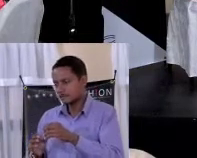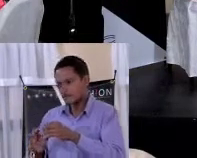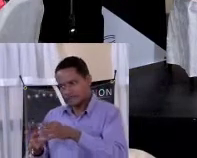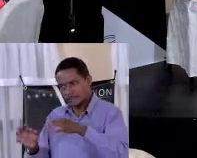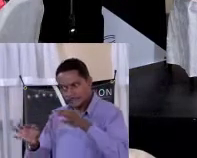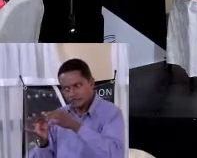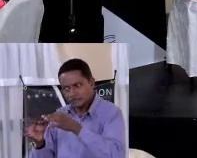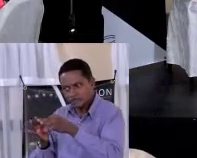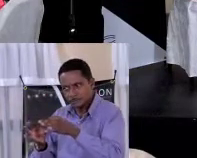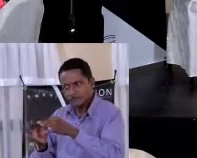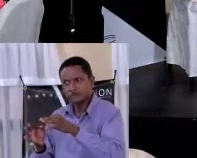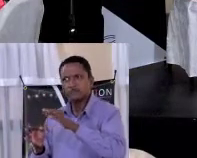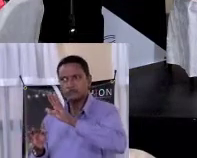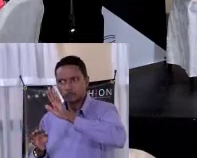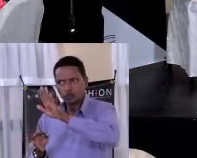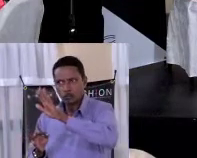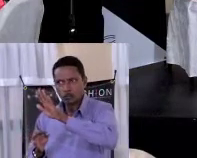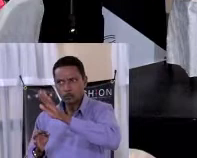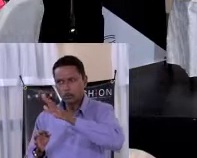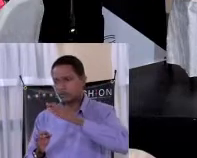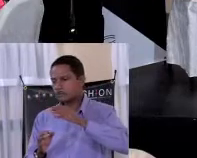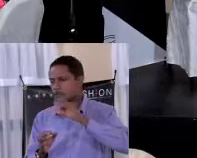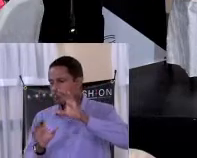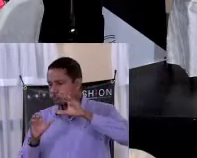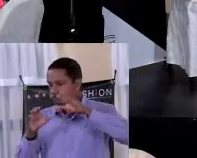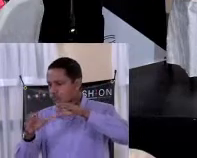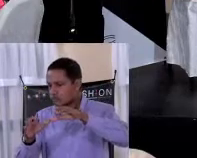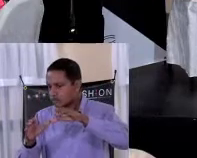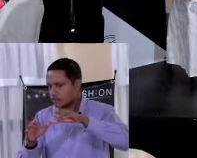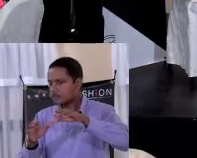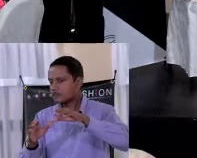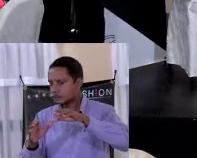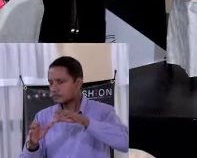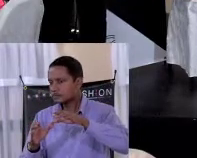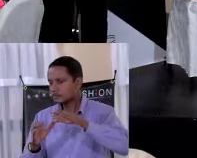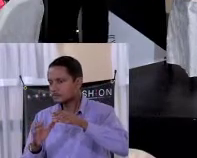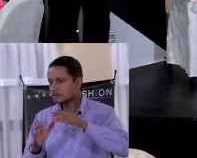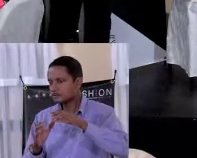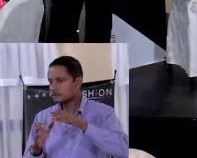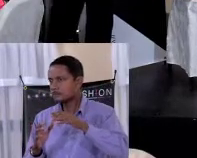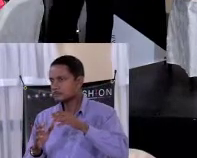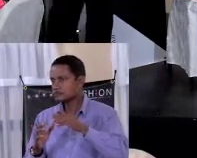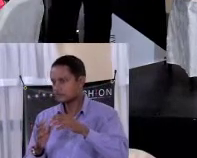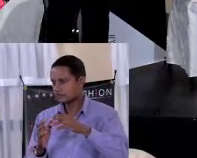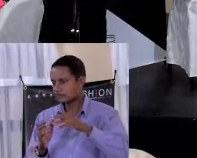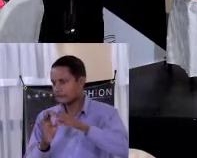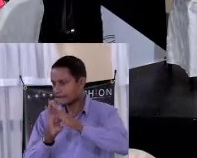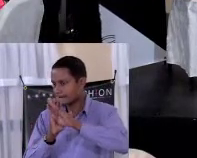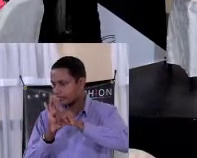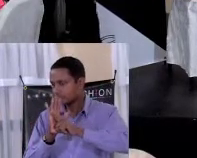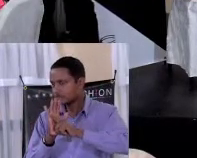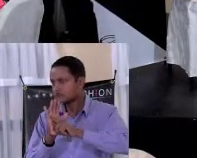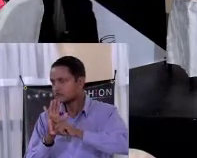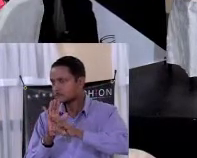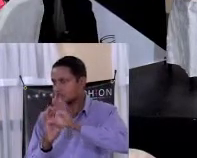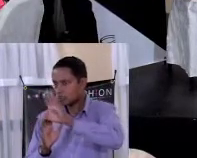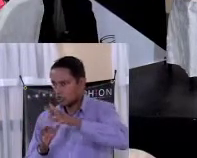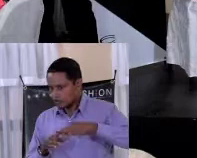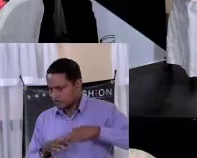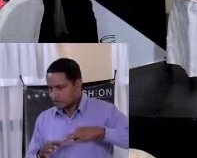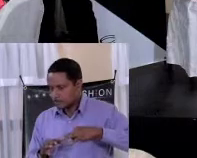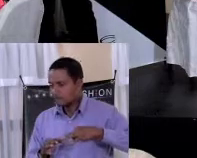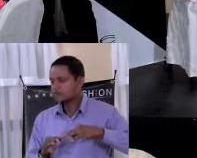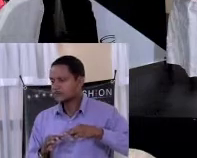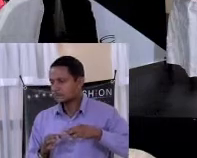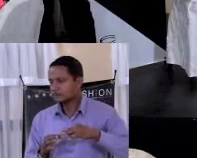and of course, based on the Caribbean aesthetic, but definitely based on your brand aesthetic, right? And so interpreting those trends and